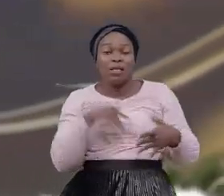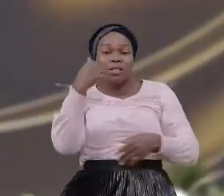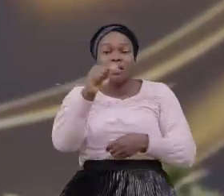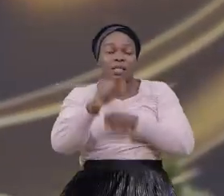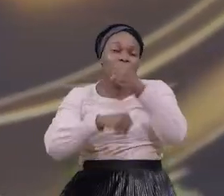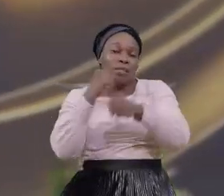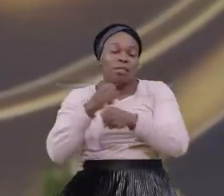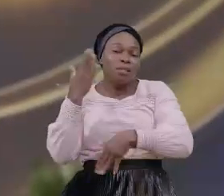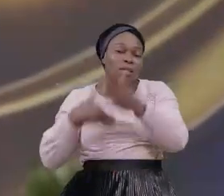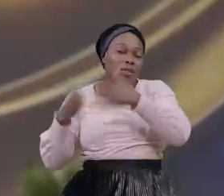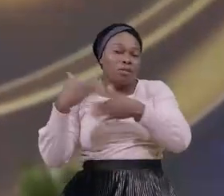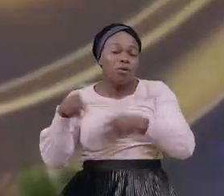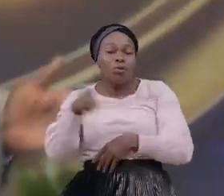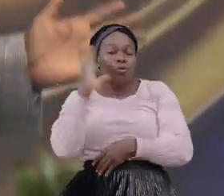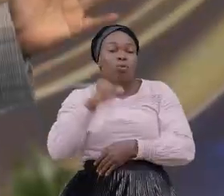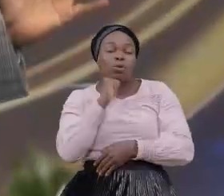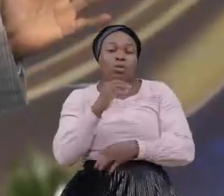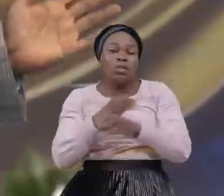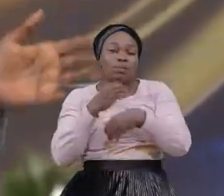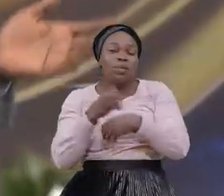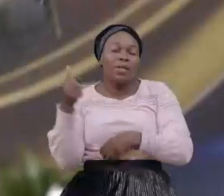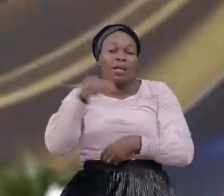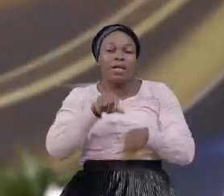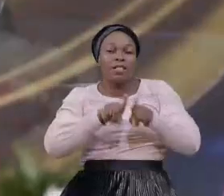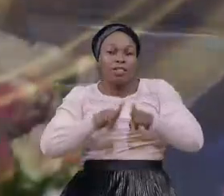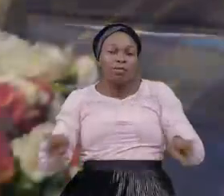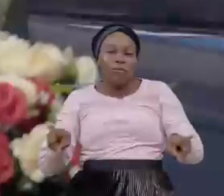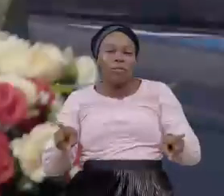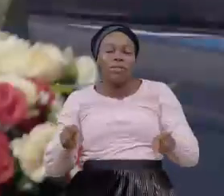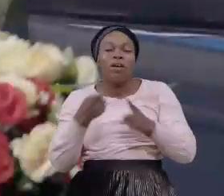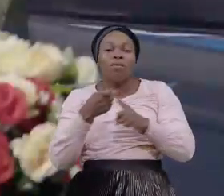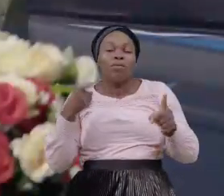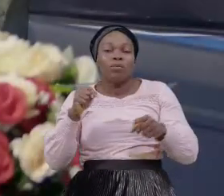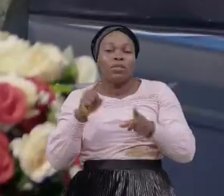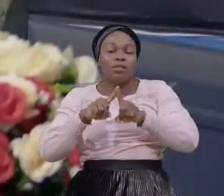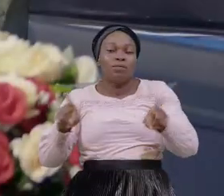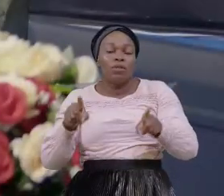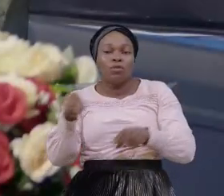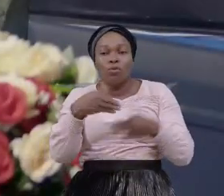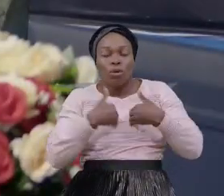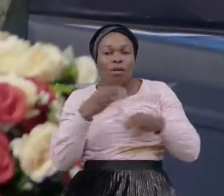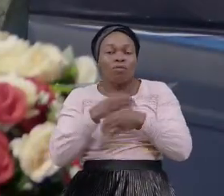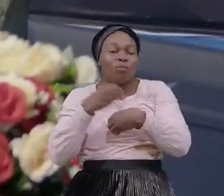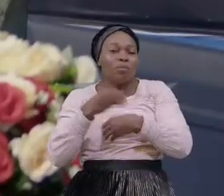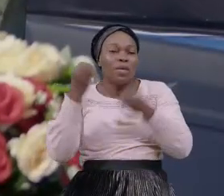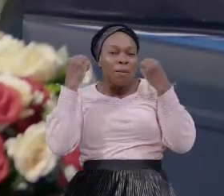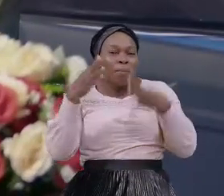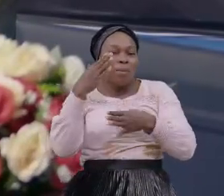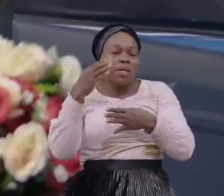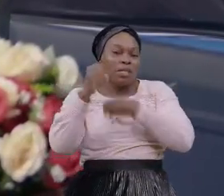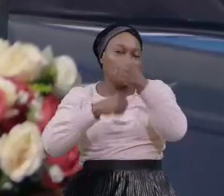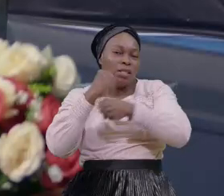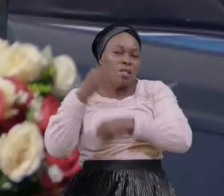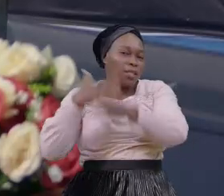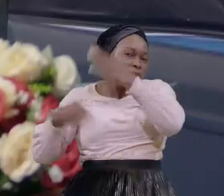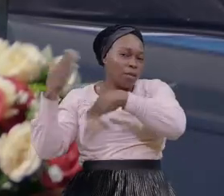any difference. Different from the difference you had made many years ago. But as we come